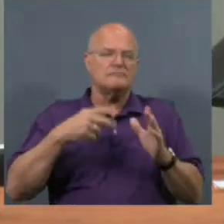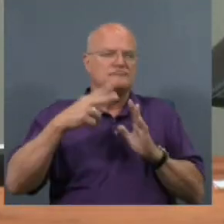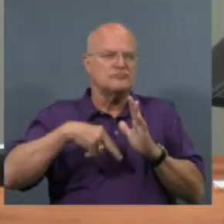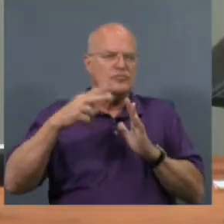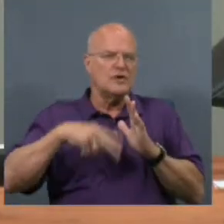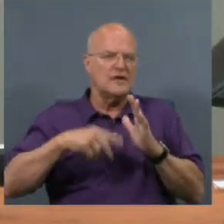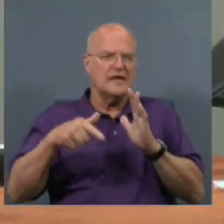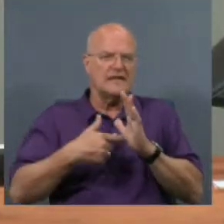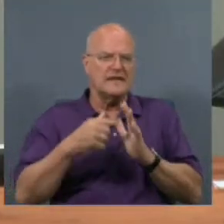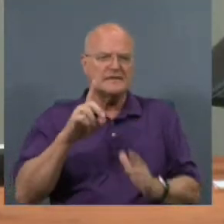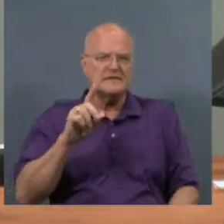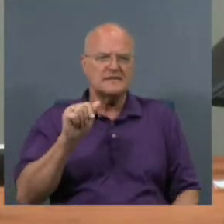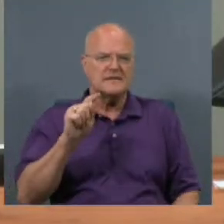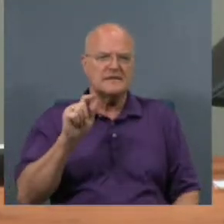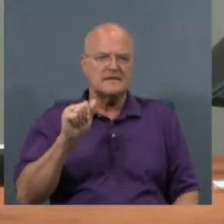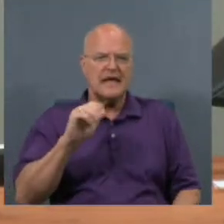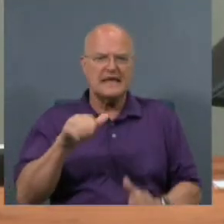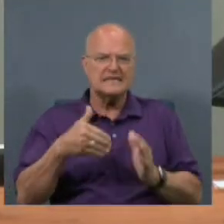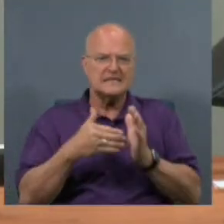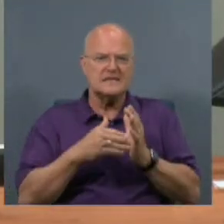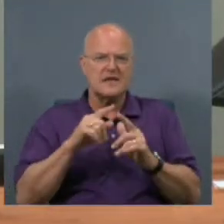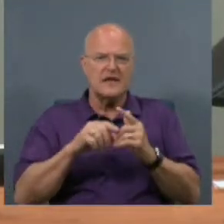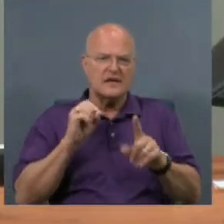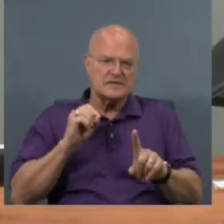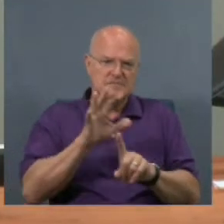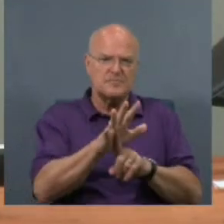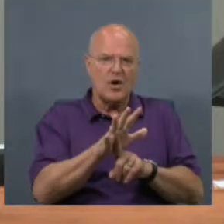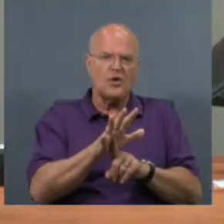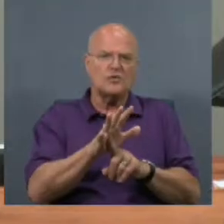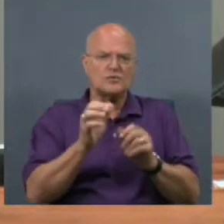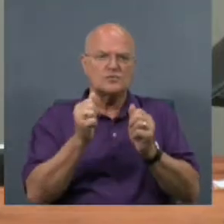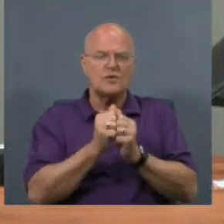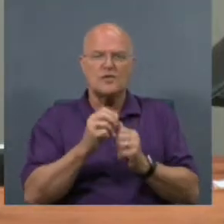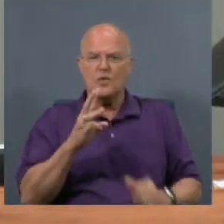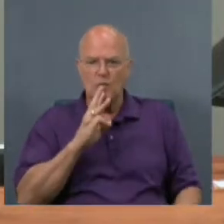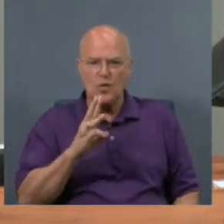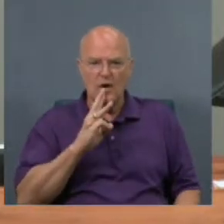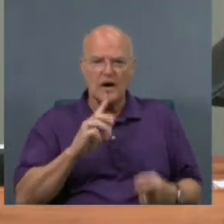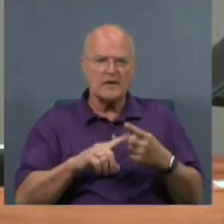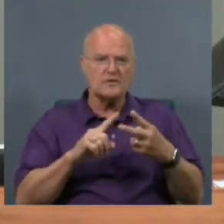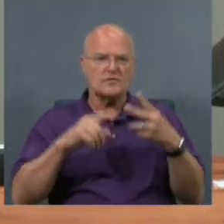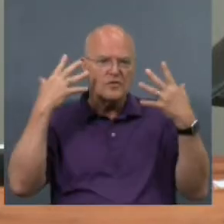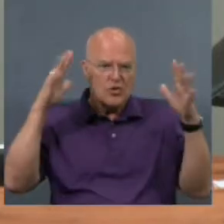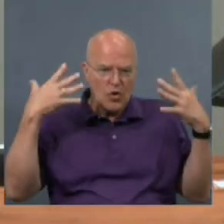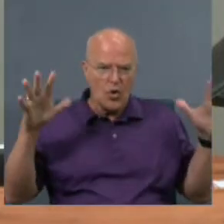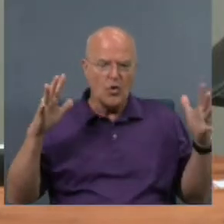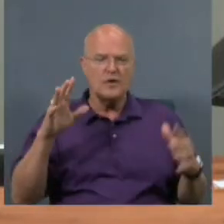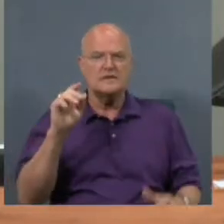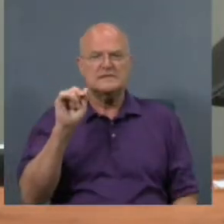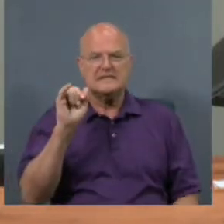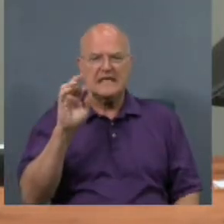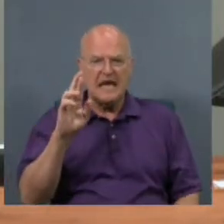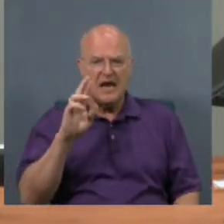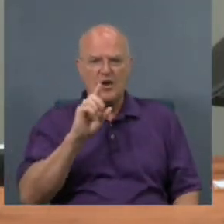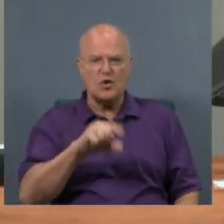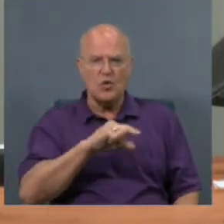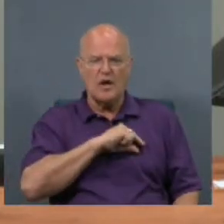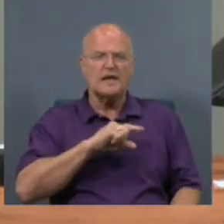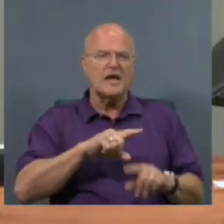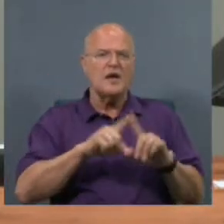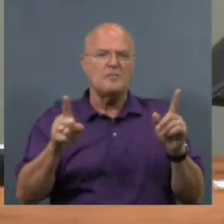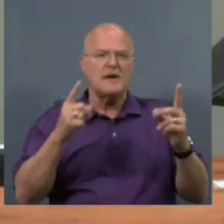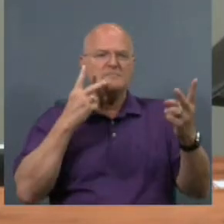reading on these data centers and even the people around it, they're exposed not only to the water, noise, air quality, but even the type